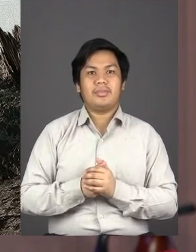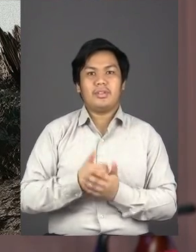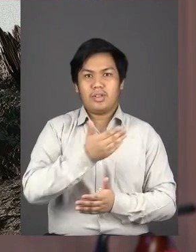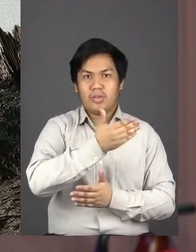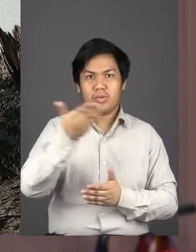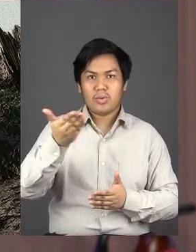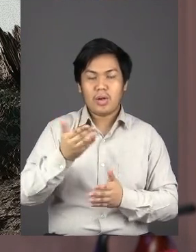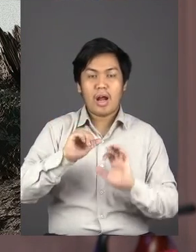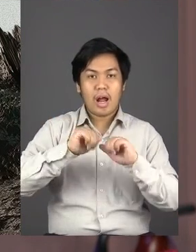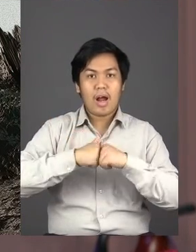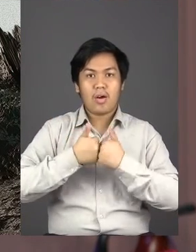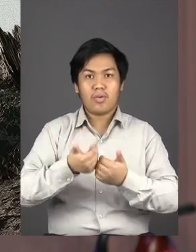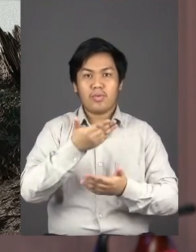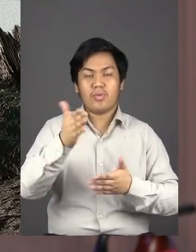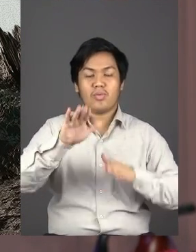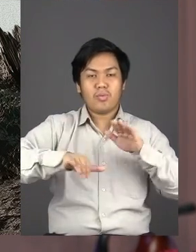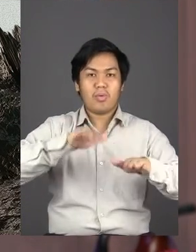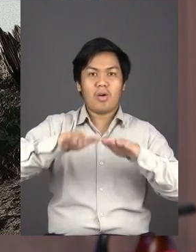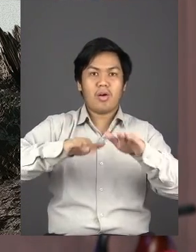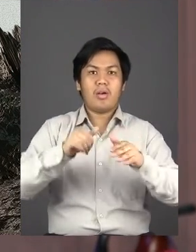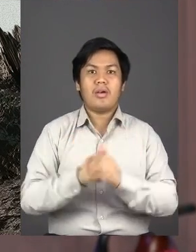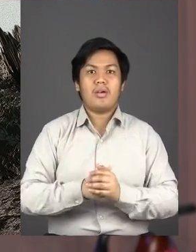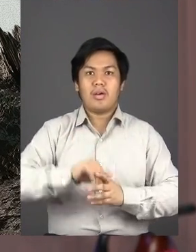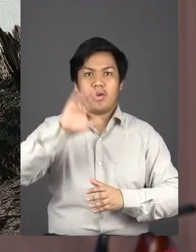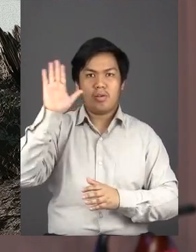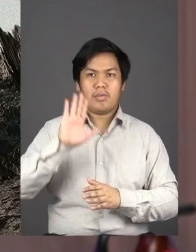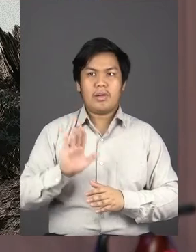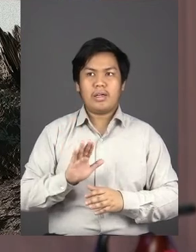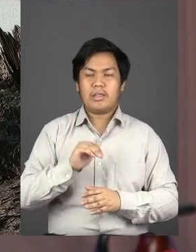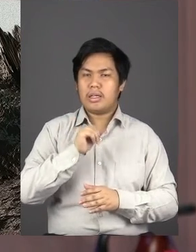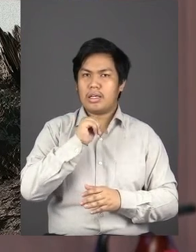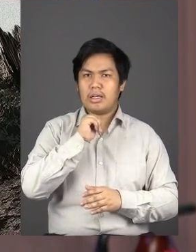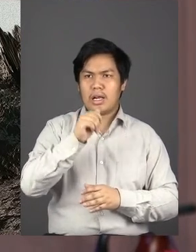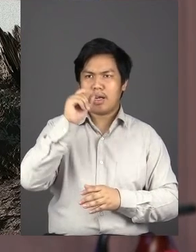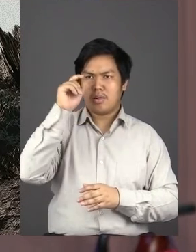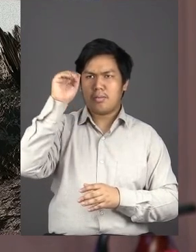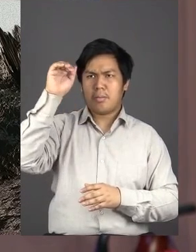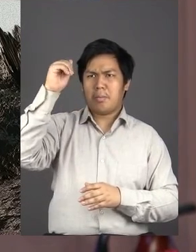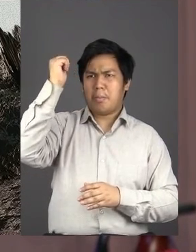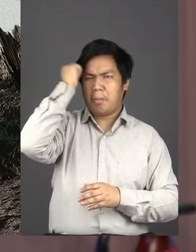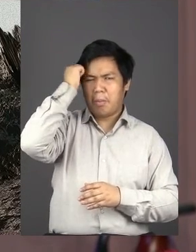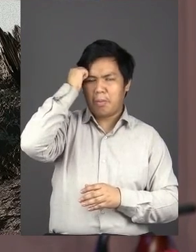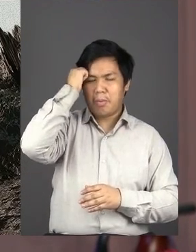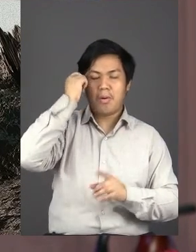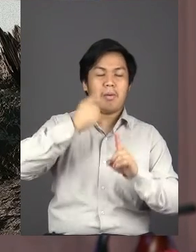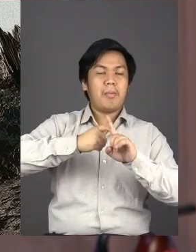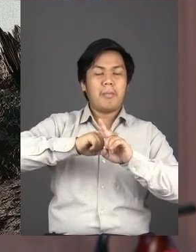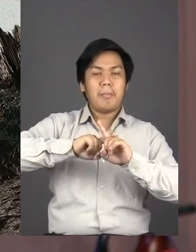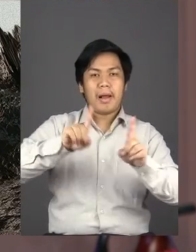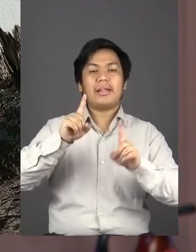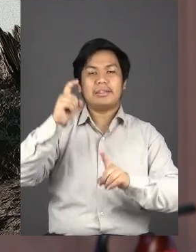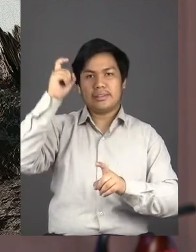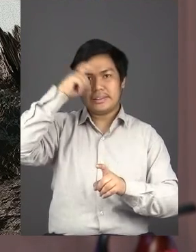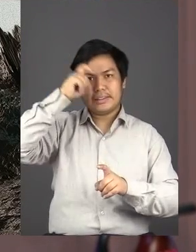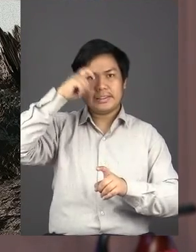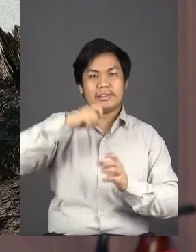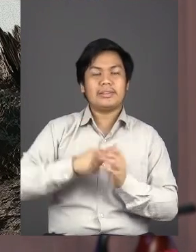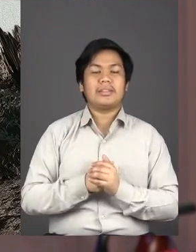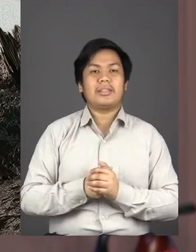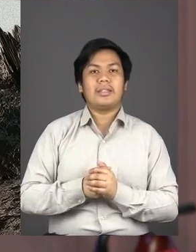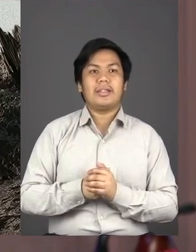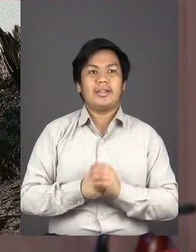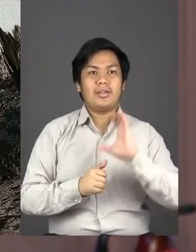then how you walk, not as unwise, but as wise. Ang sabi sa